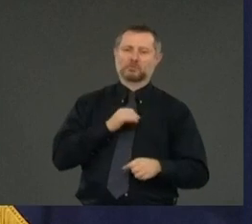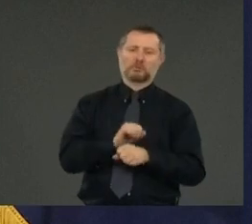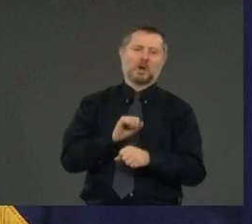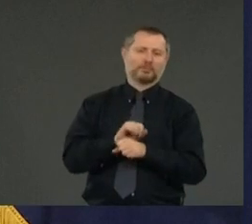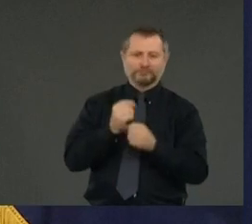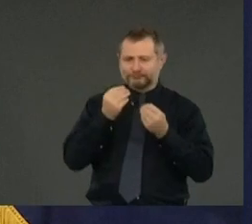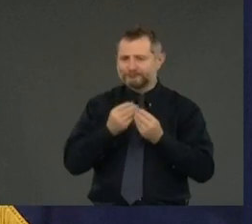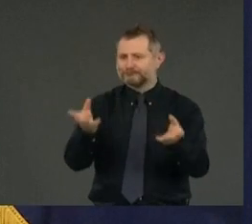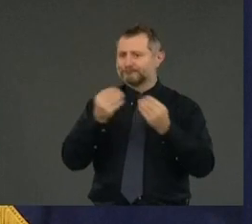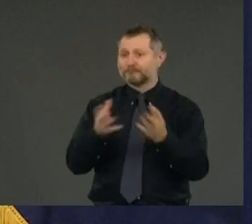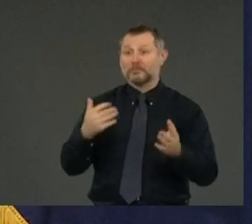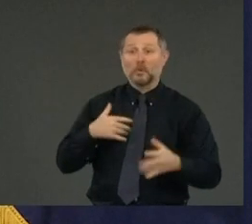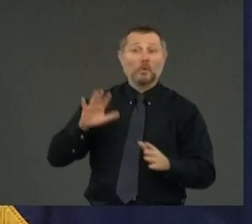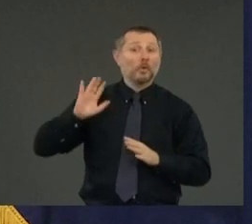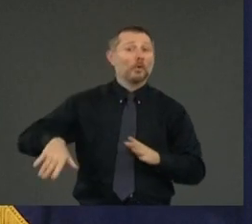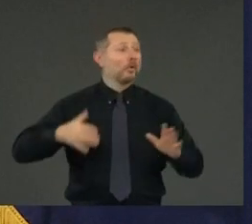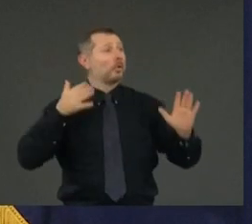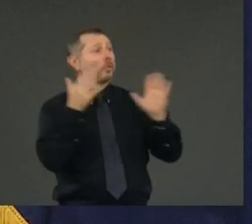anywhere.